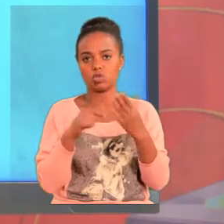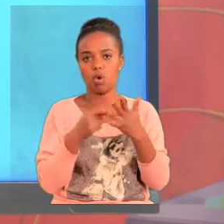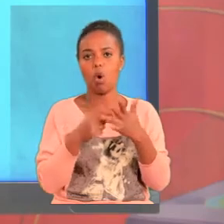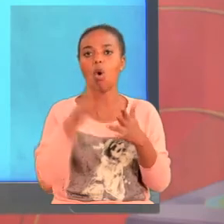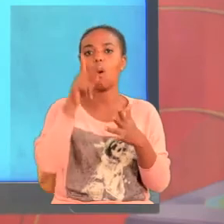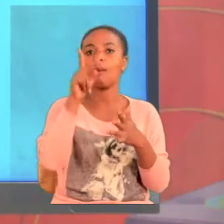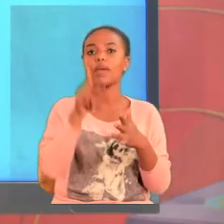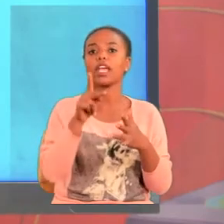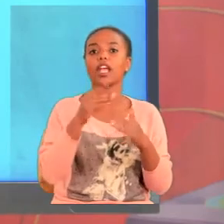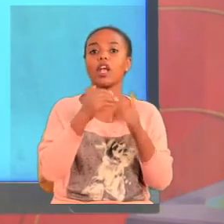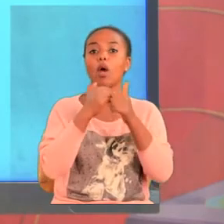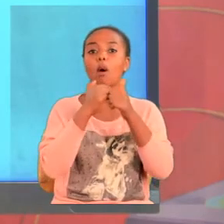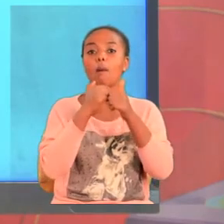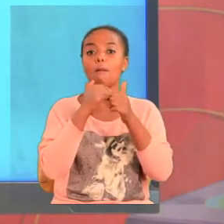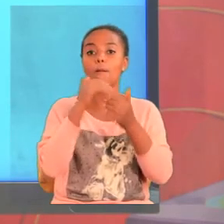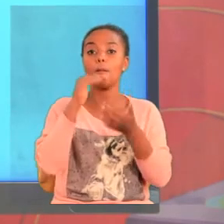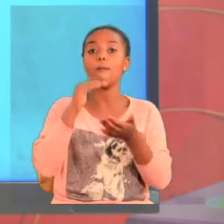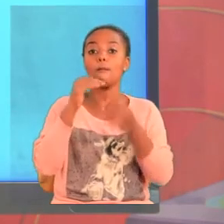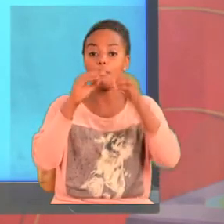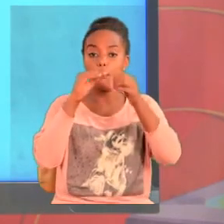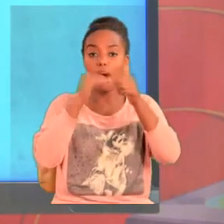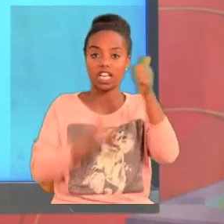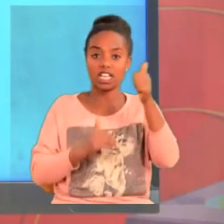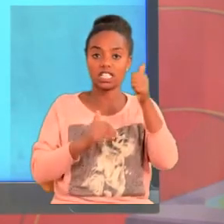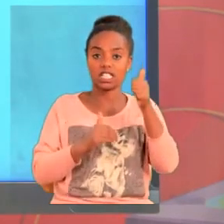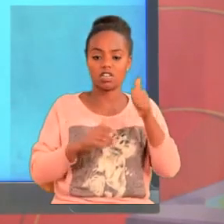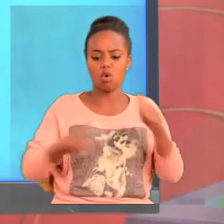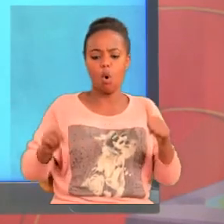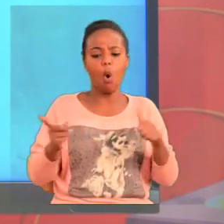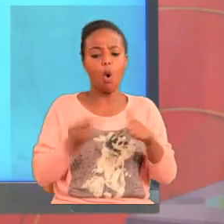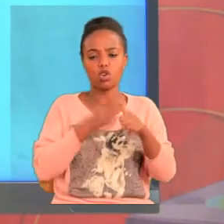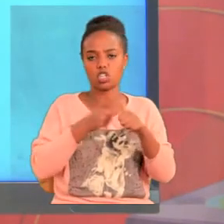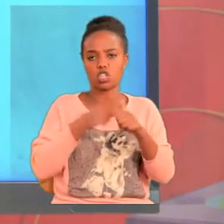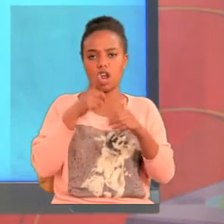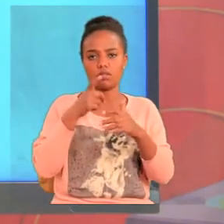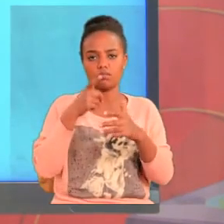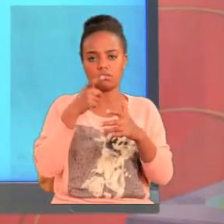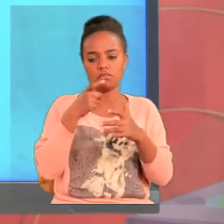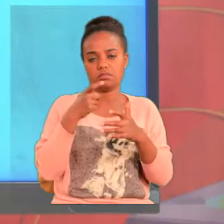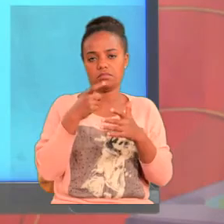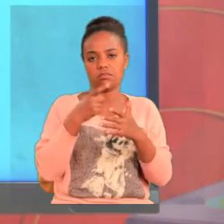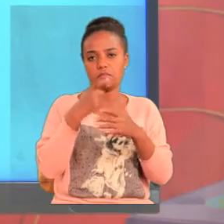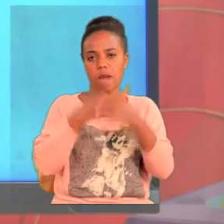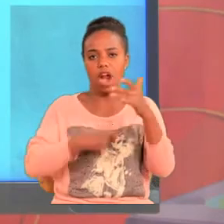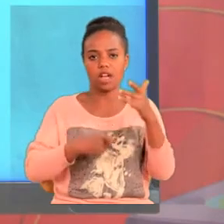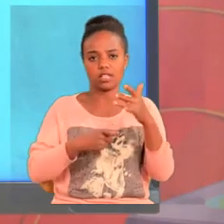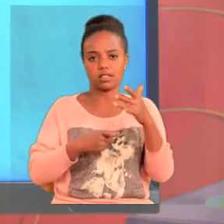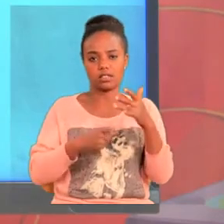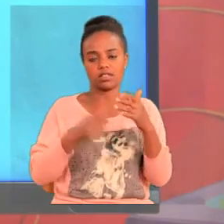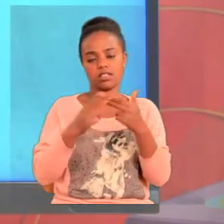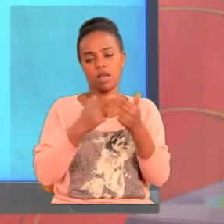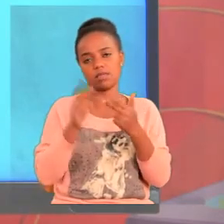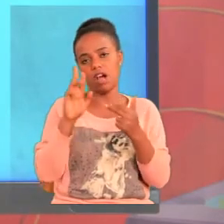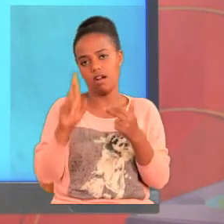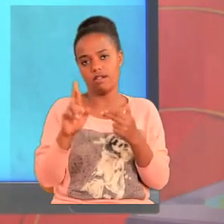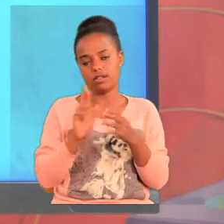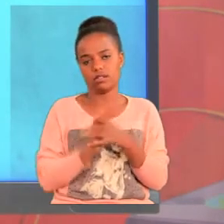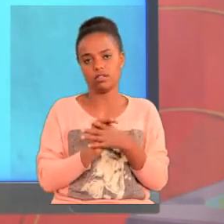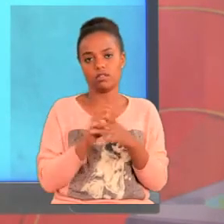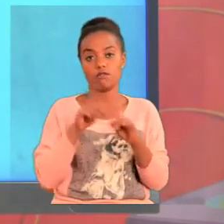P minus the original price, that means P minus P times R, that's the discount. So from this,